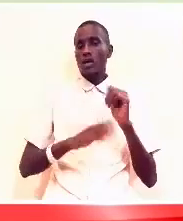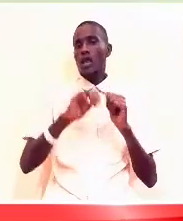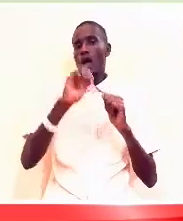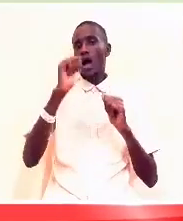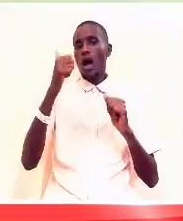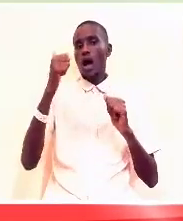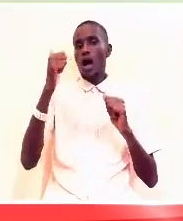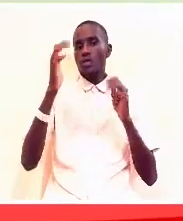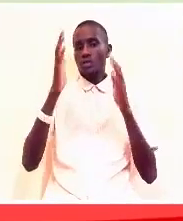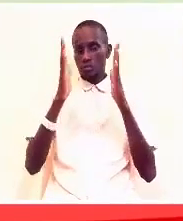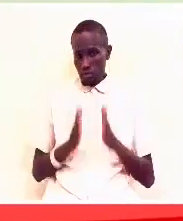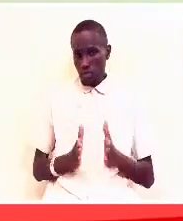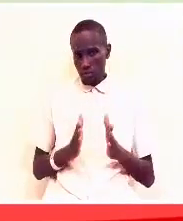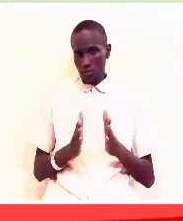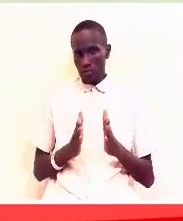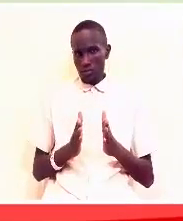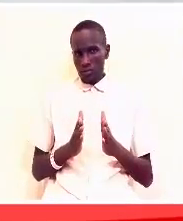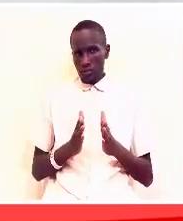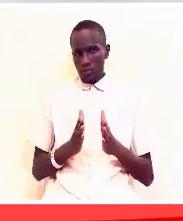partisan or